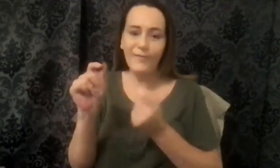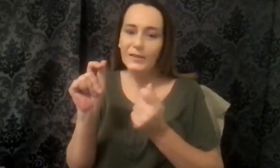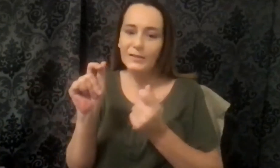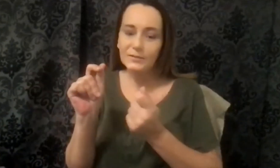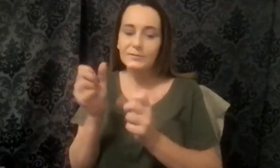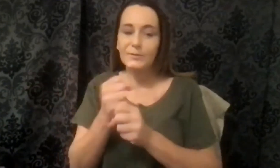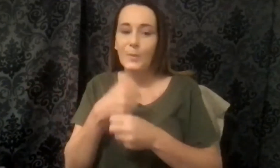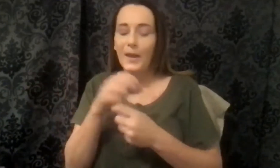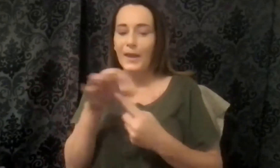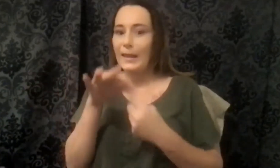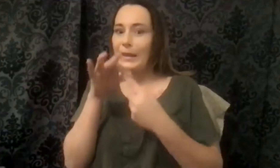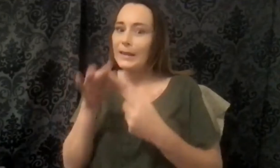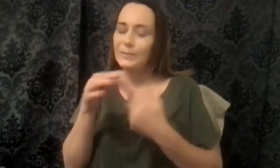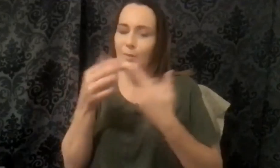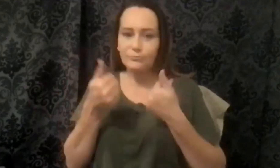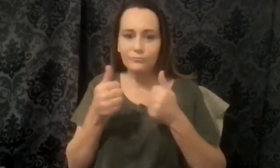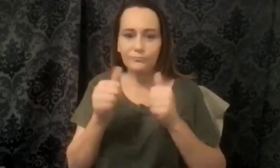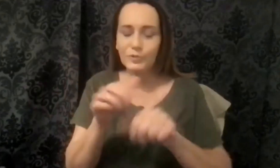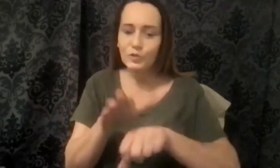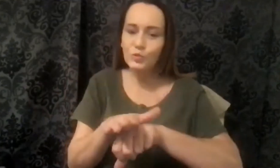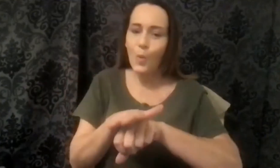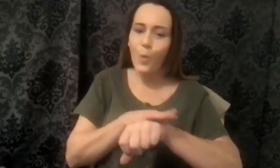make a special effort here to slow down.